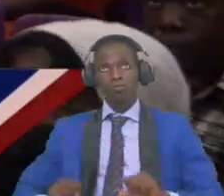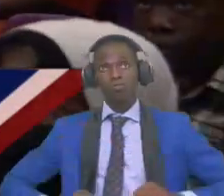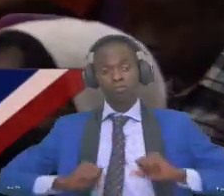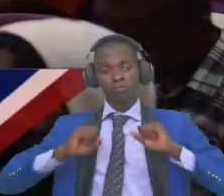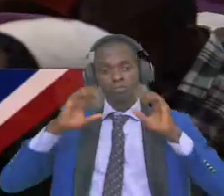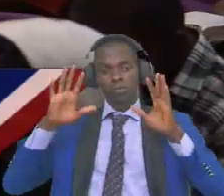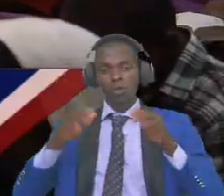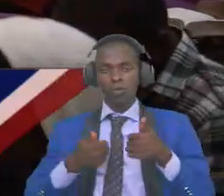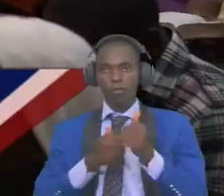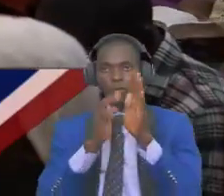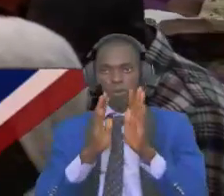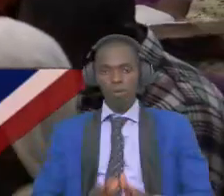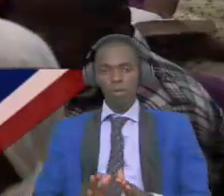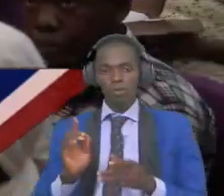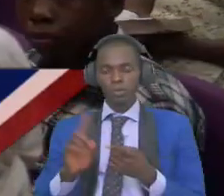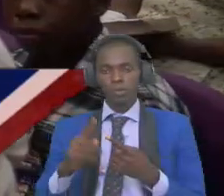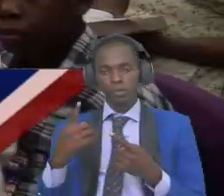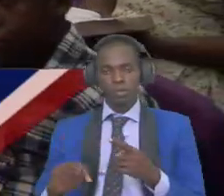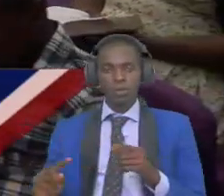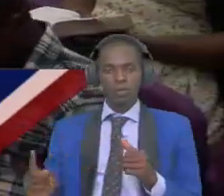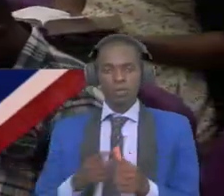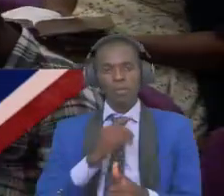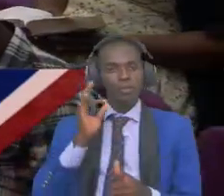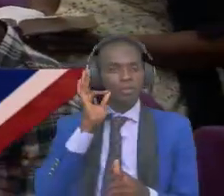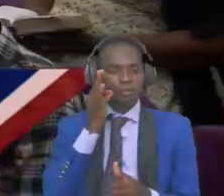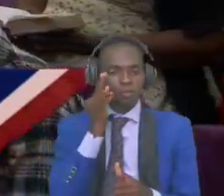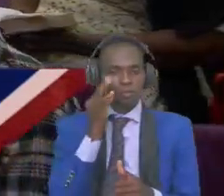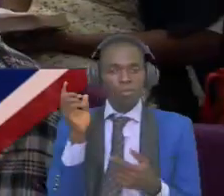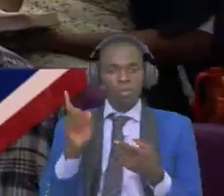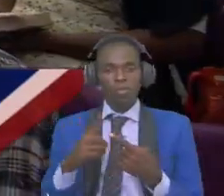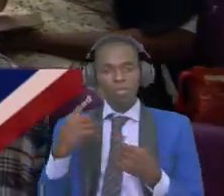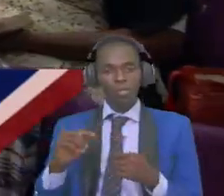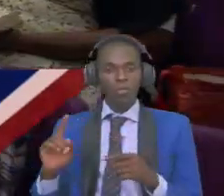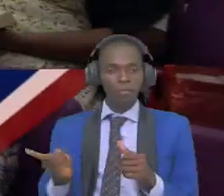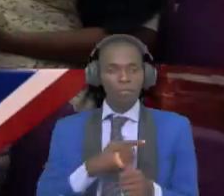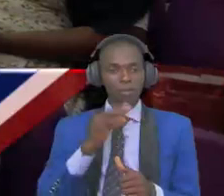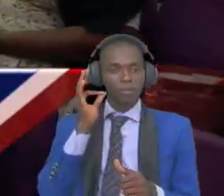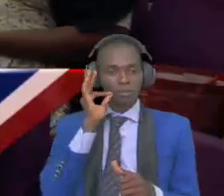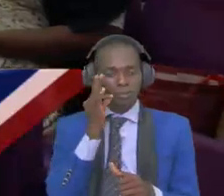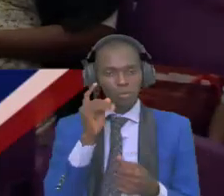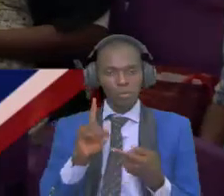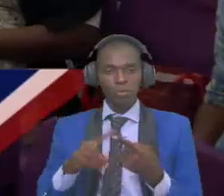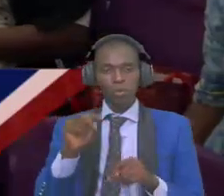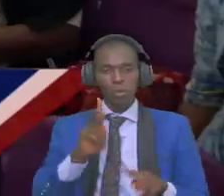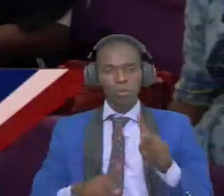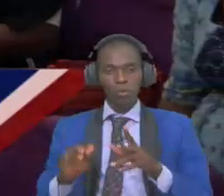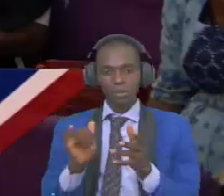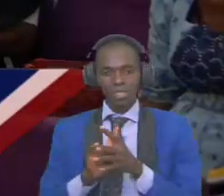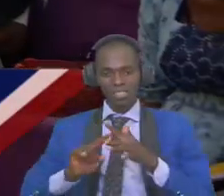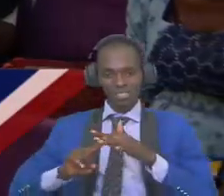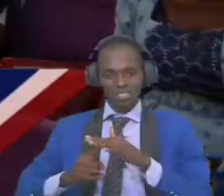false preachers, to the people that pioneered the faith in your heart. You